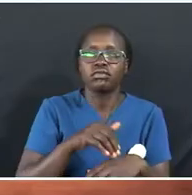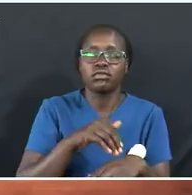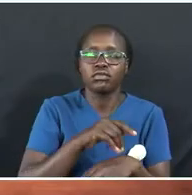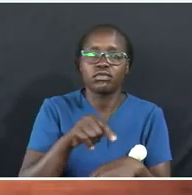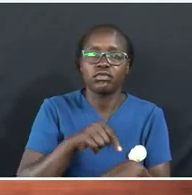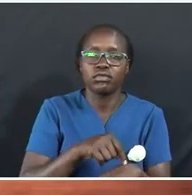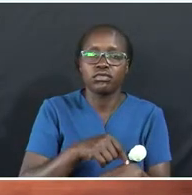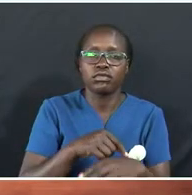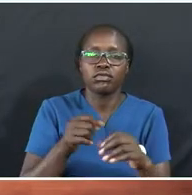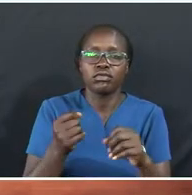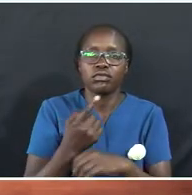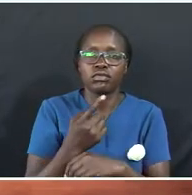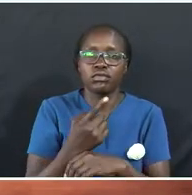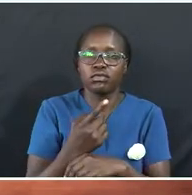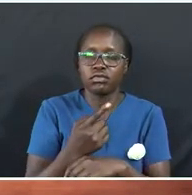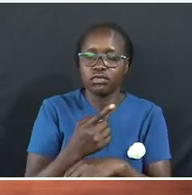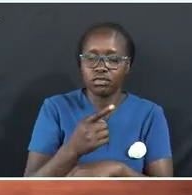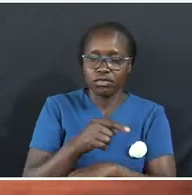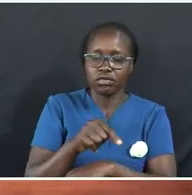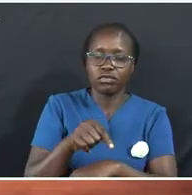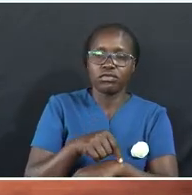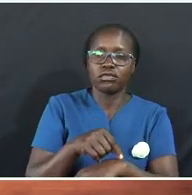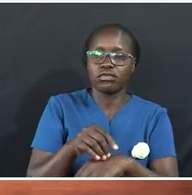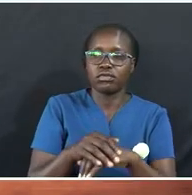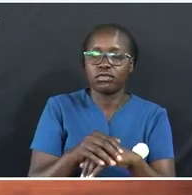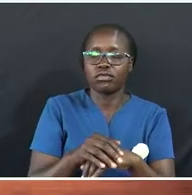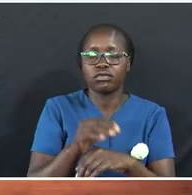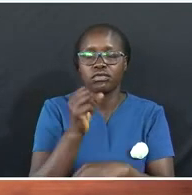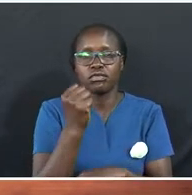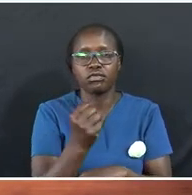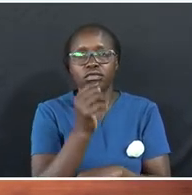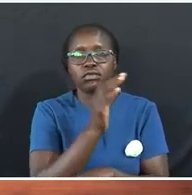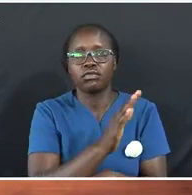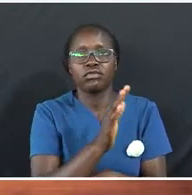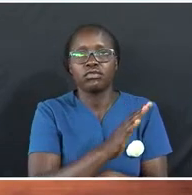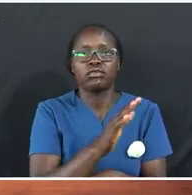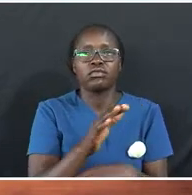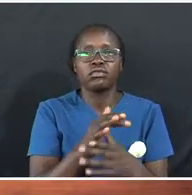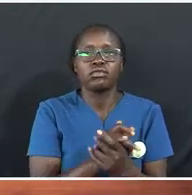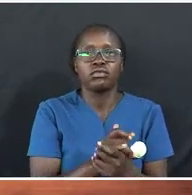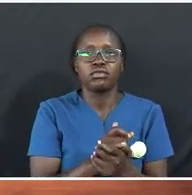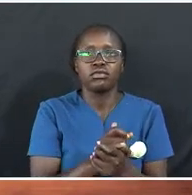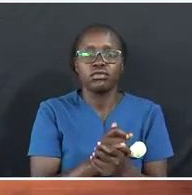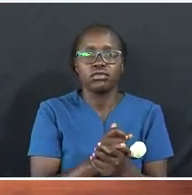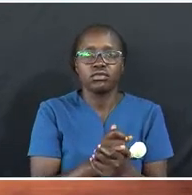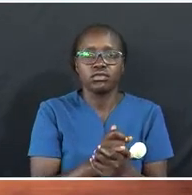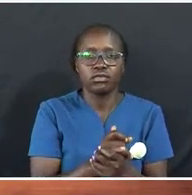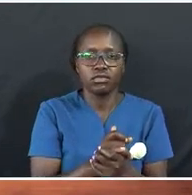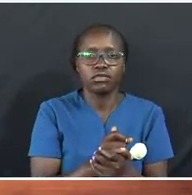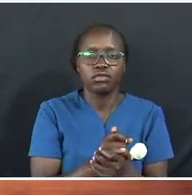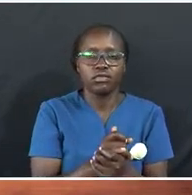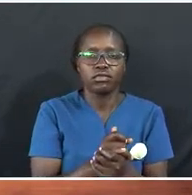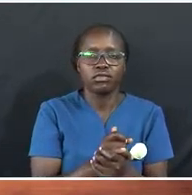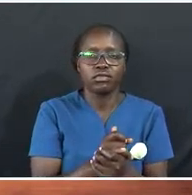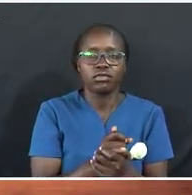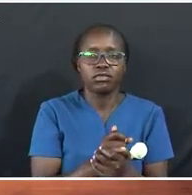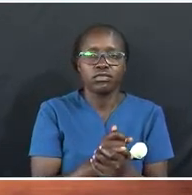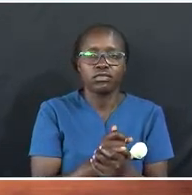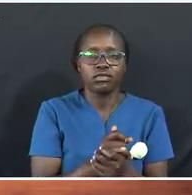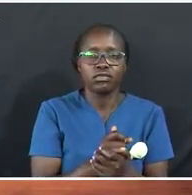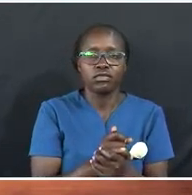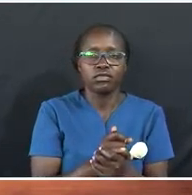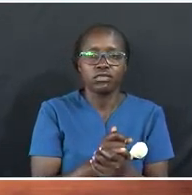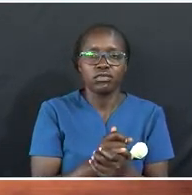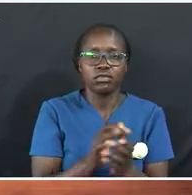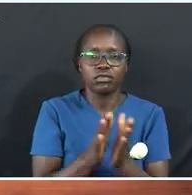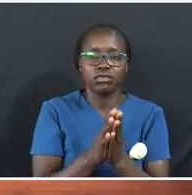11th what? Judge, at about what hour? The 11th hour,